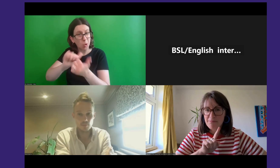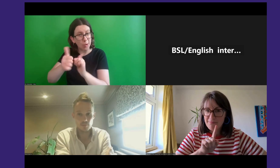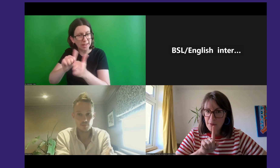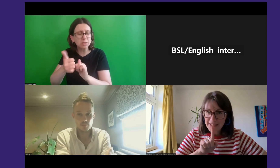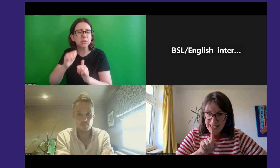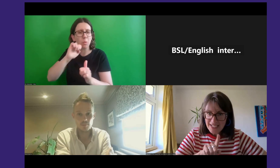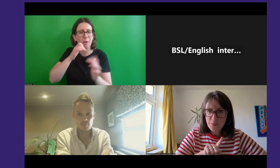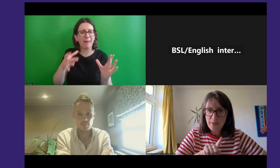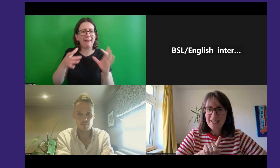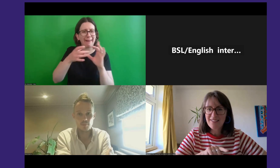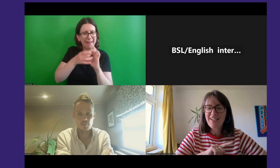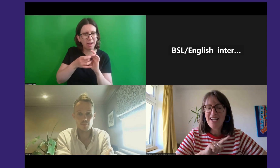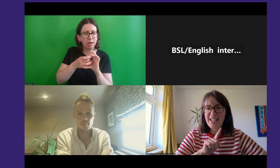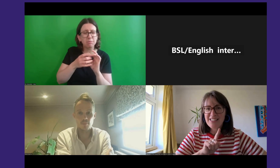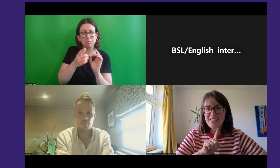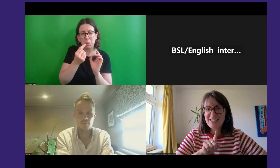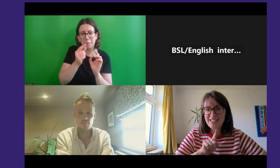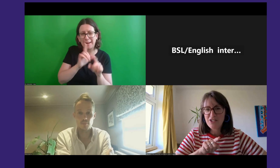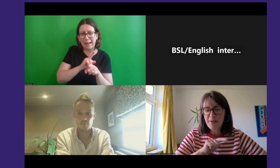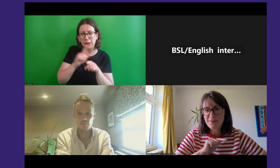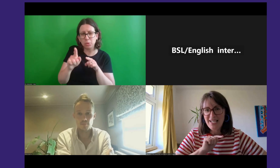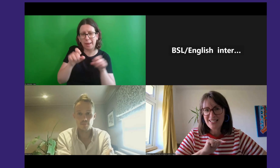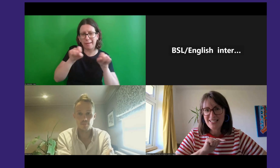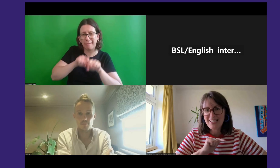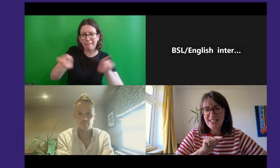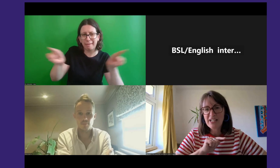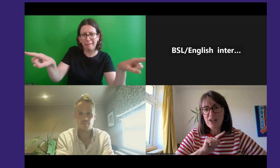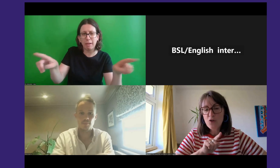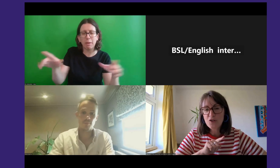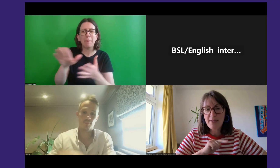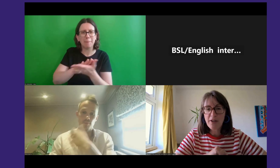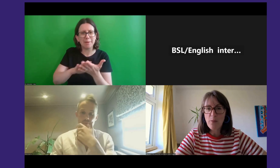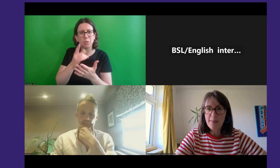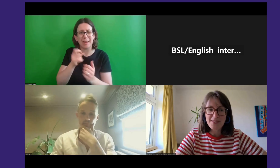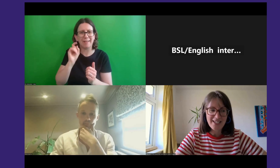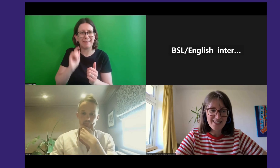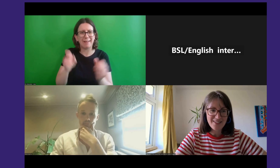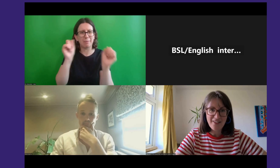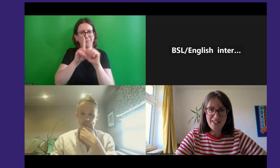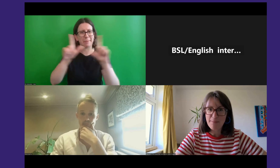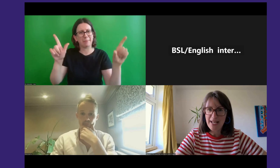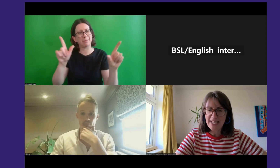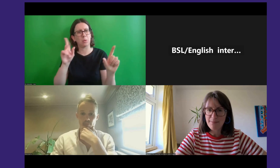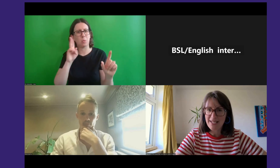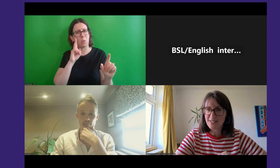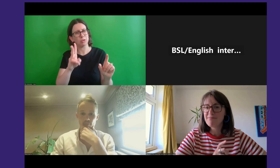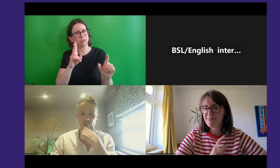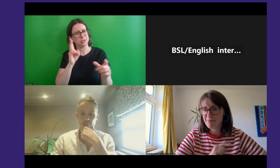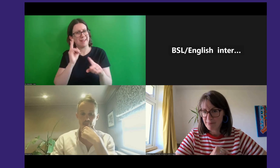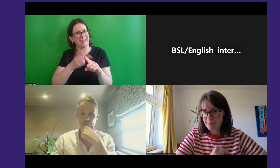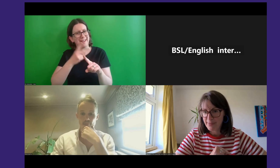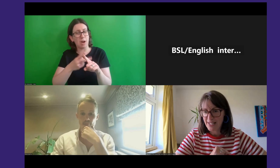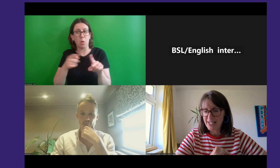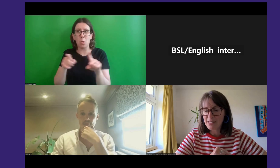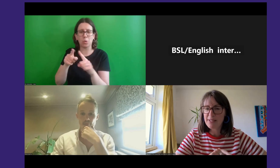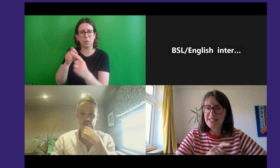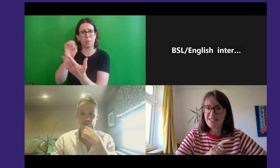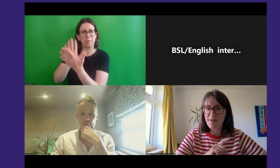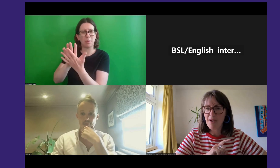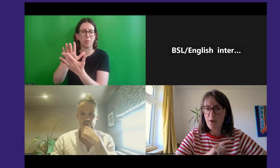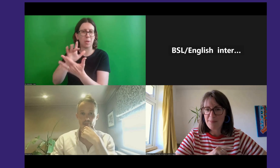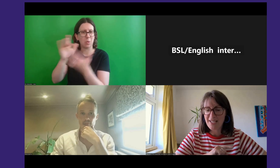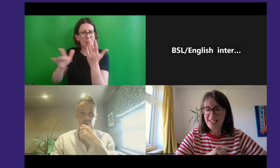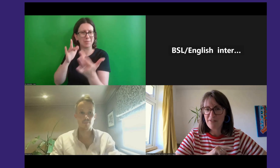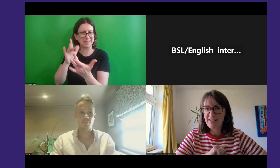sent probably next week and you'll be able to access it, and it'll also be on our website. So that's a place-based peer learning, but